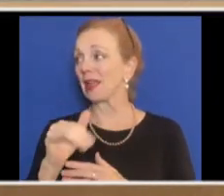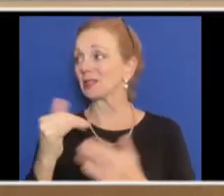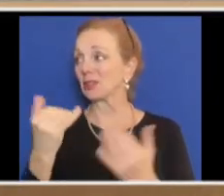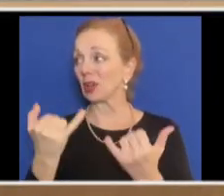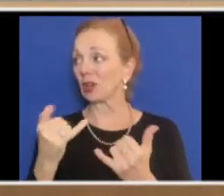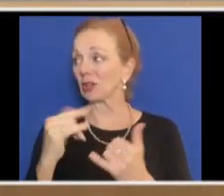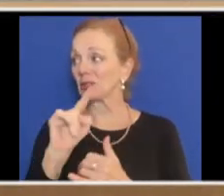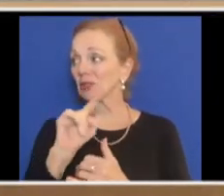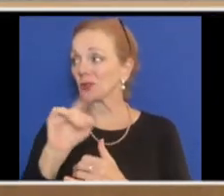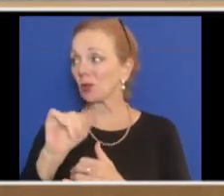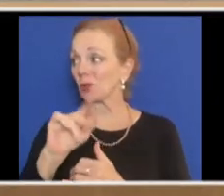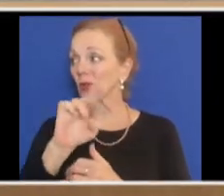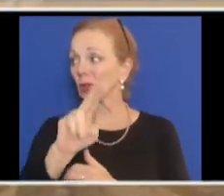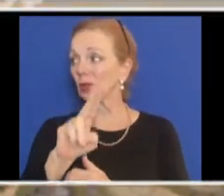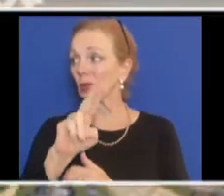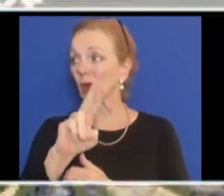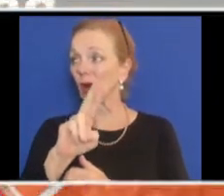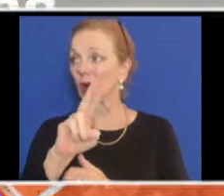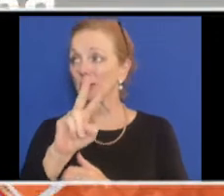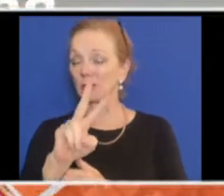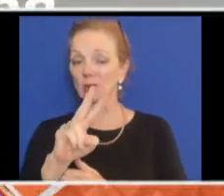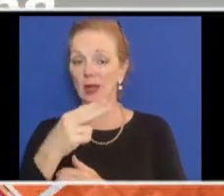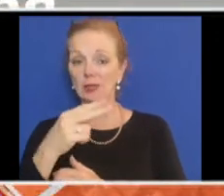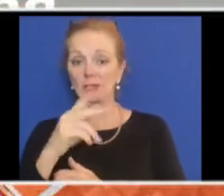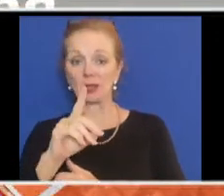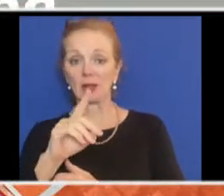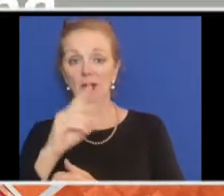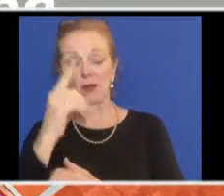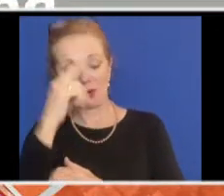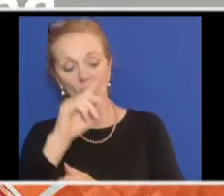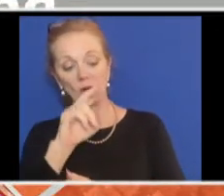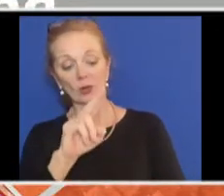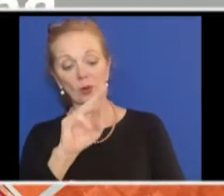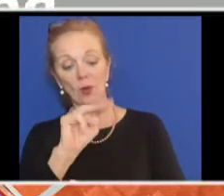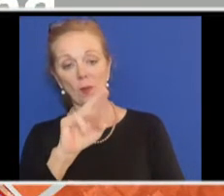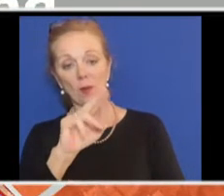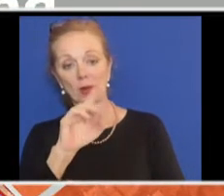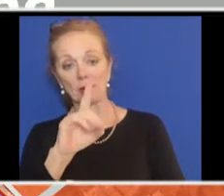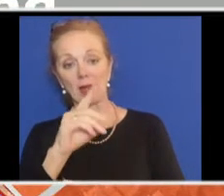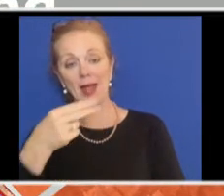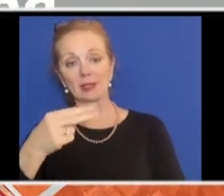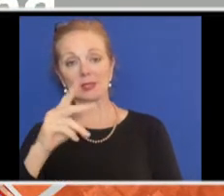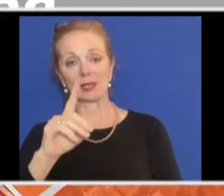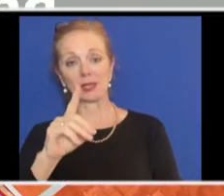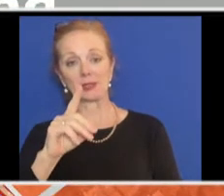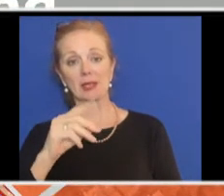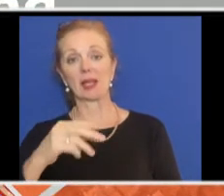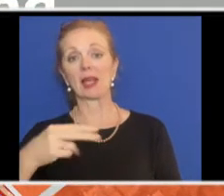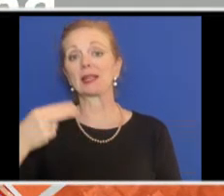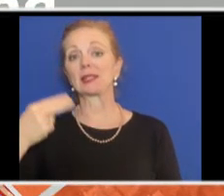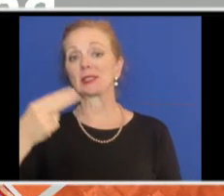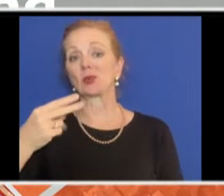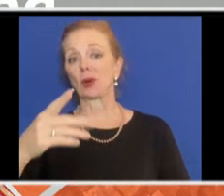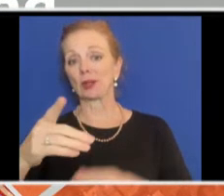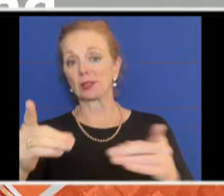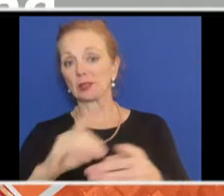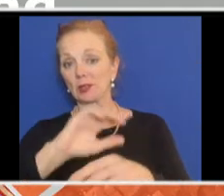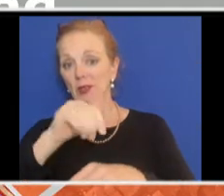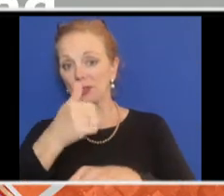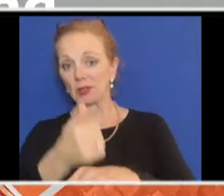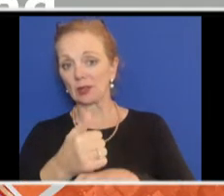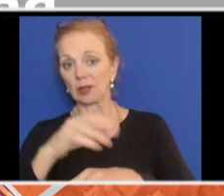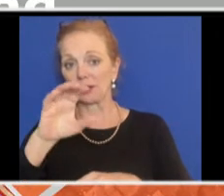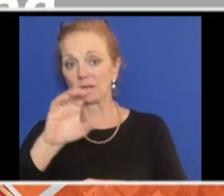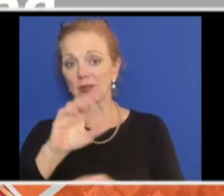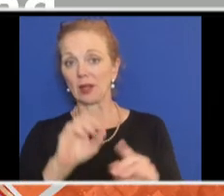dor2 HD and proposed zoning is for you mud HD that hd's a historic district that's established in this section of